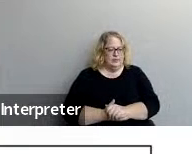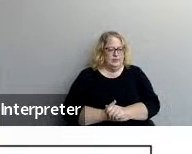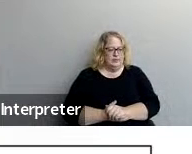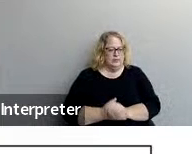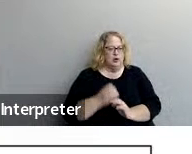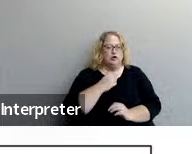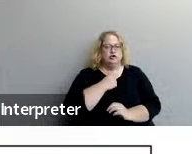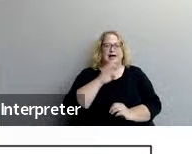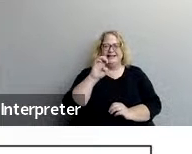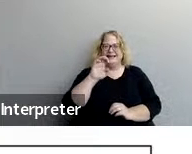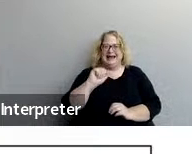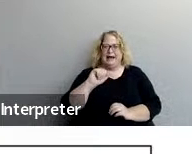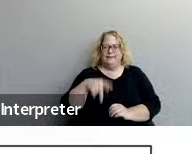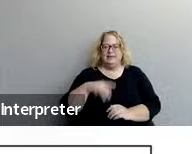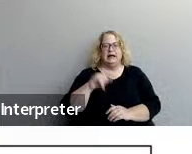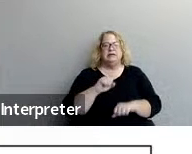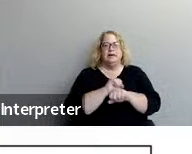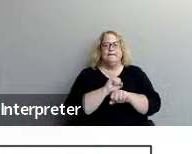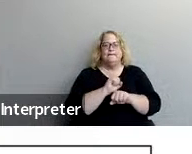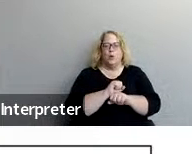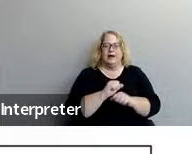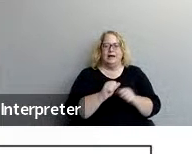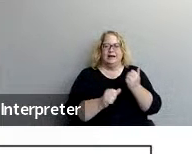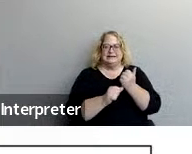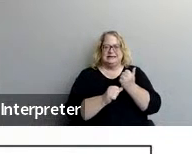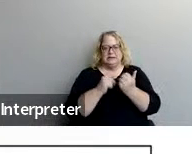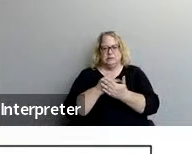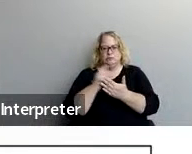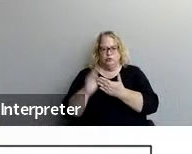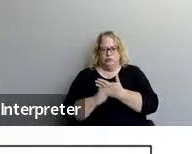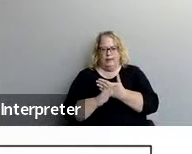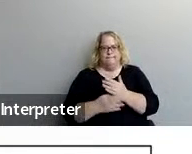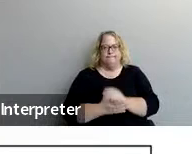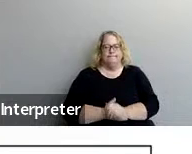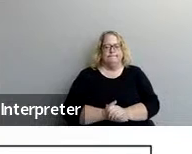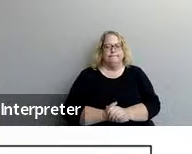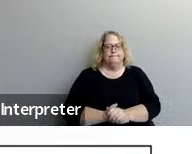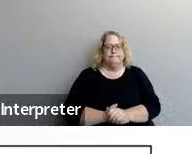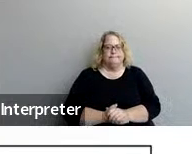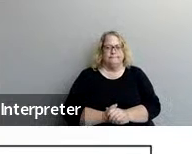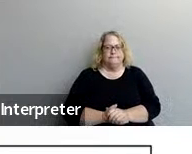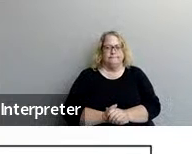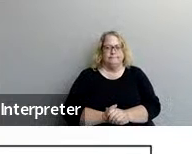the EAP is our employee assistance program.